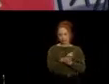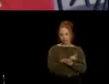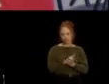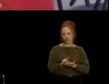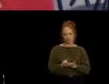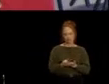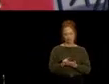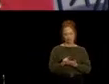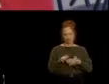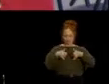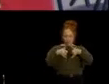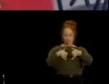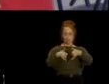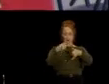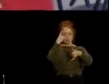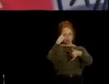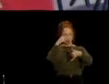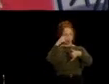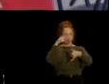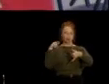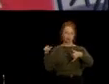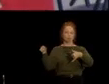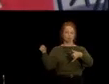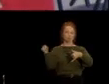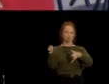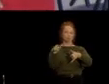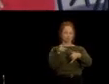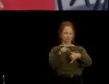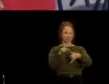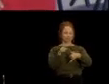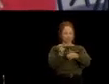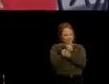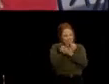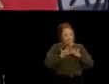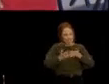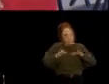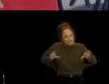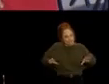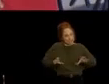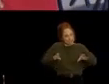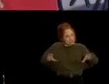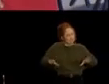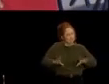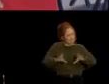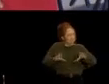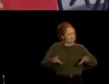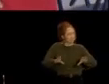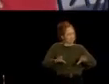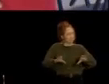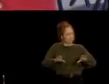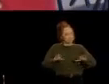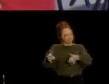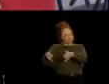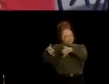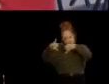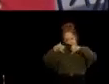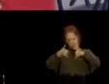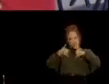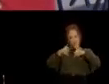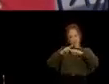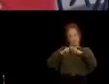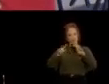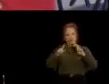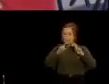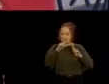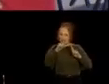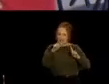is for you. This is for you because everything that we do, this award, I know it's being given to me, but I feel like